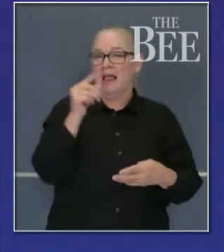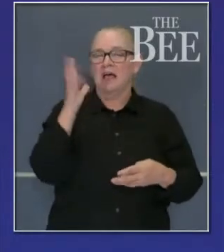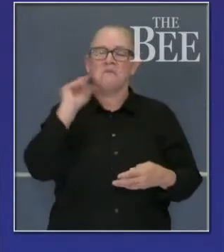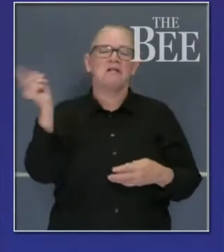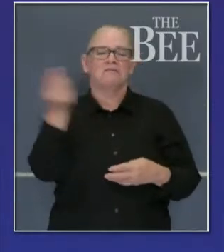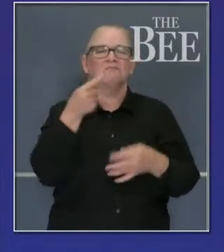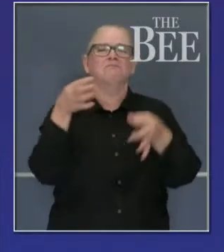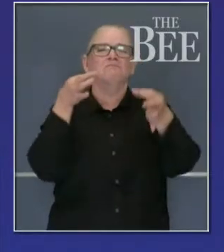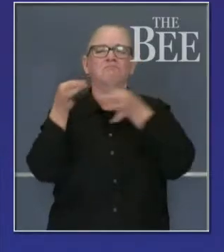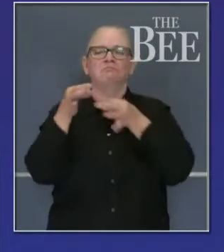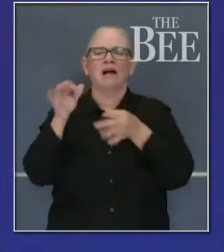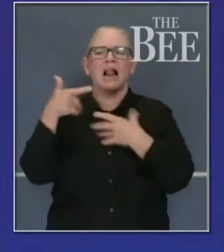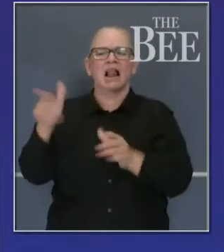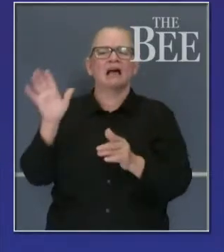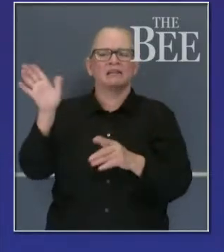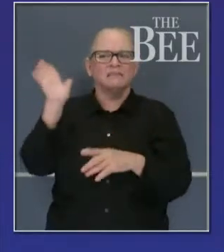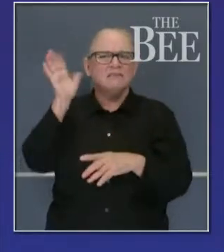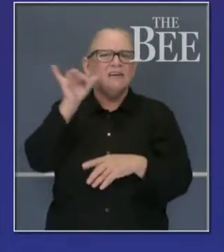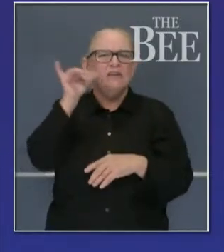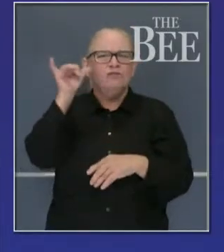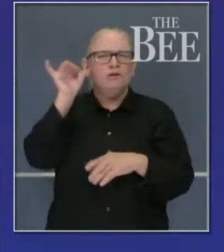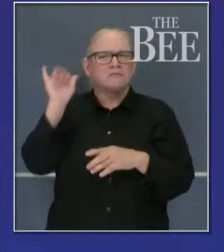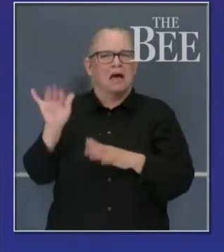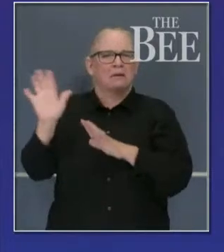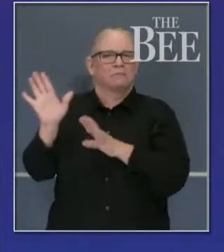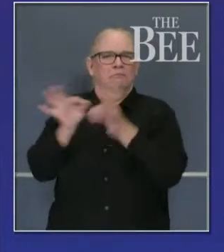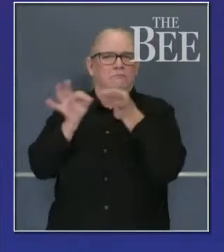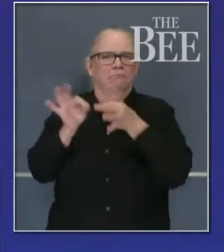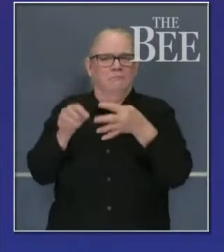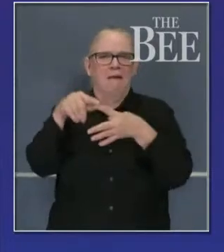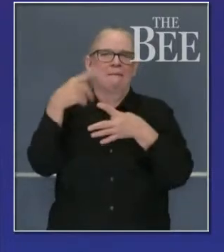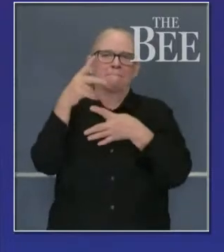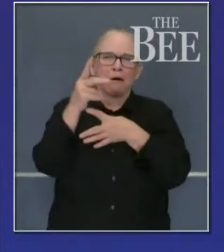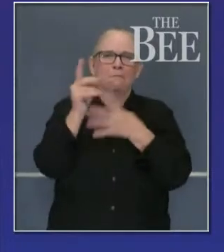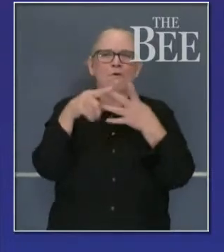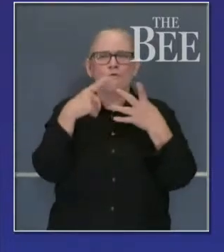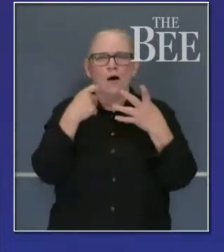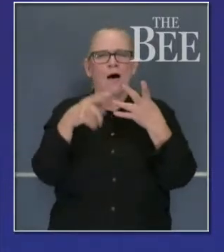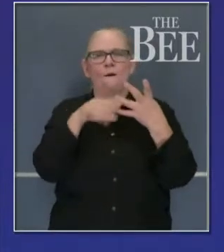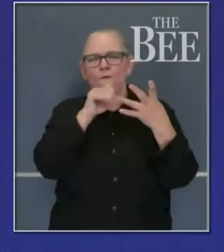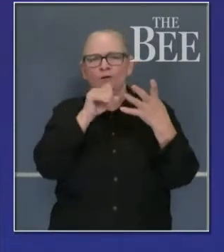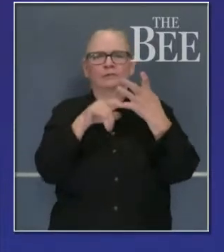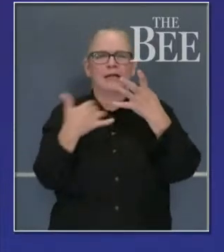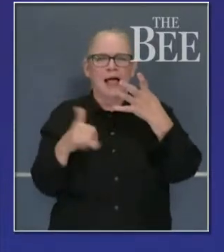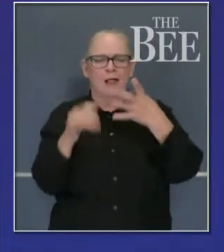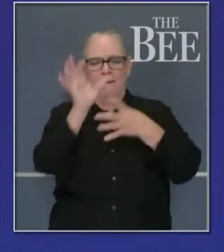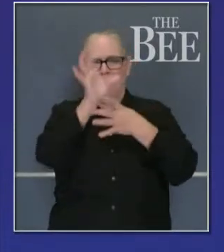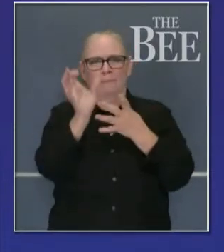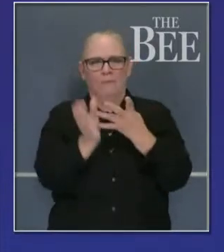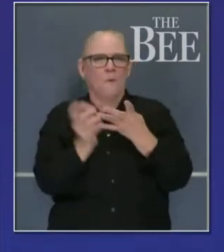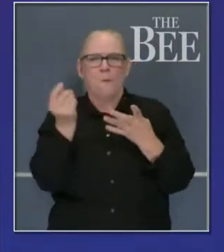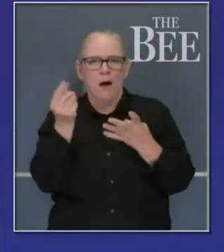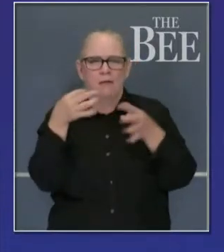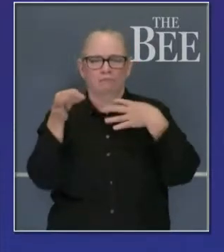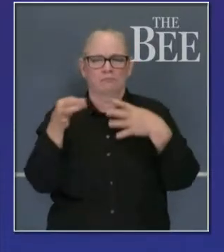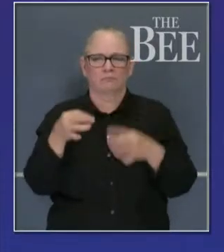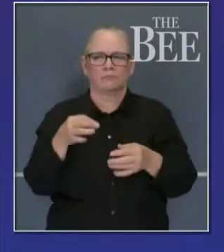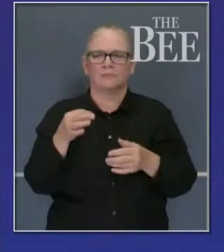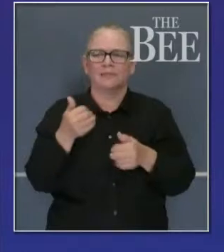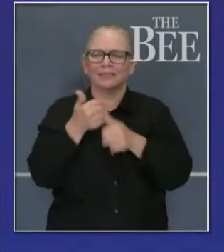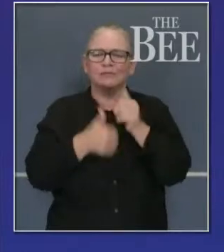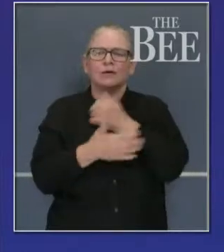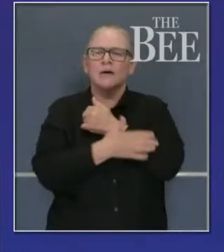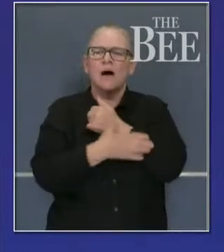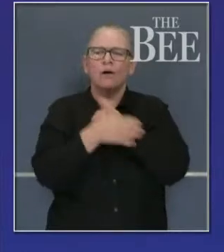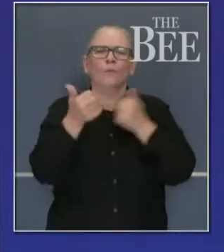Zoom presentation the status of our counties as it relates to what tier these counties are